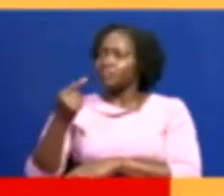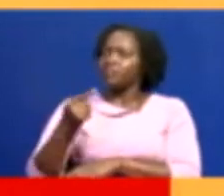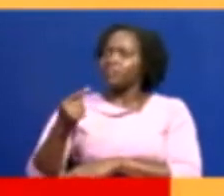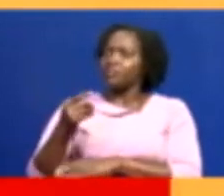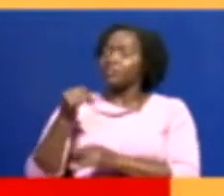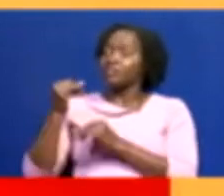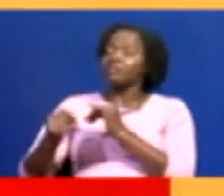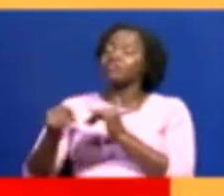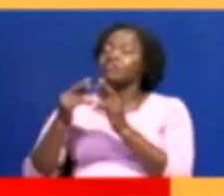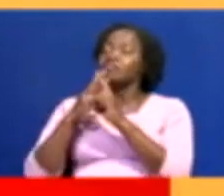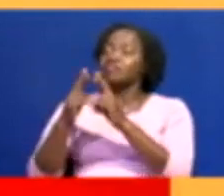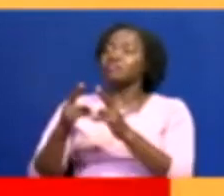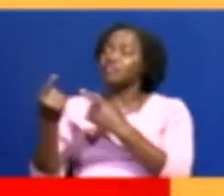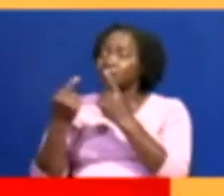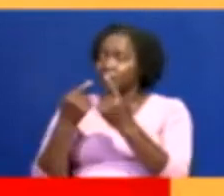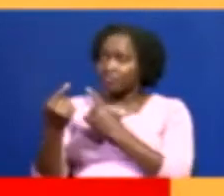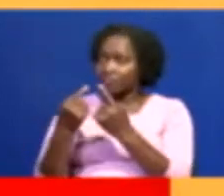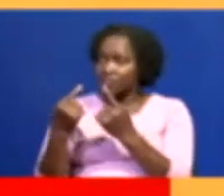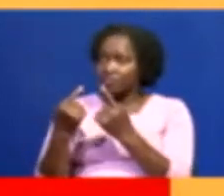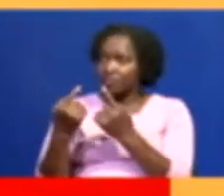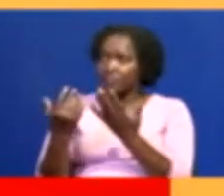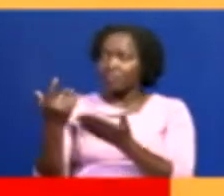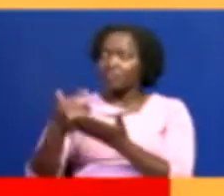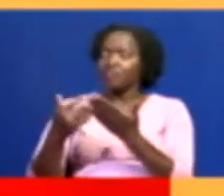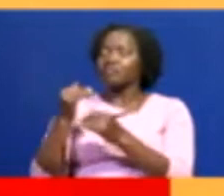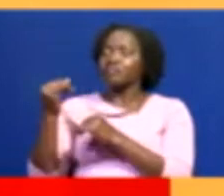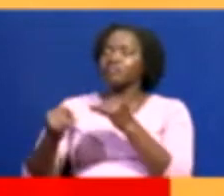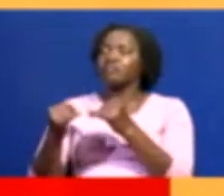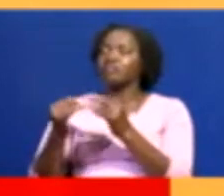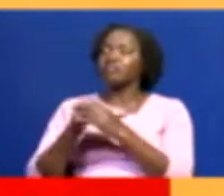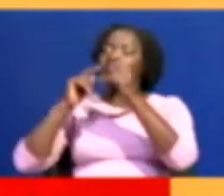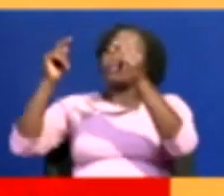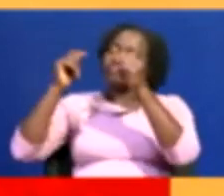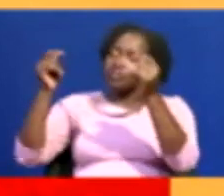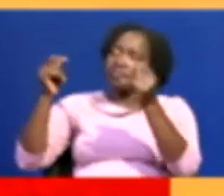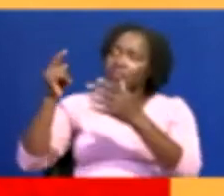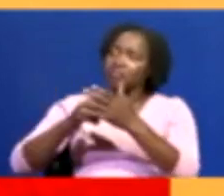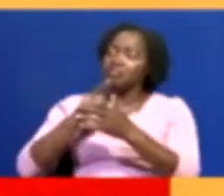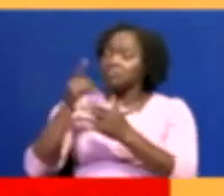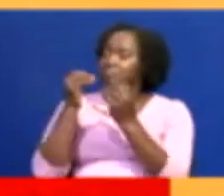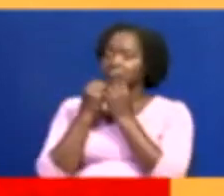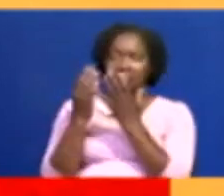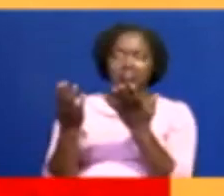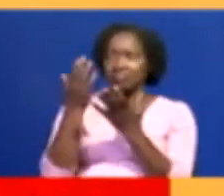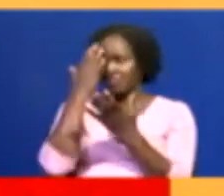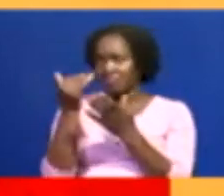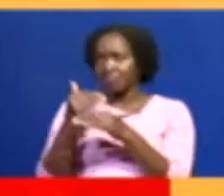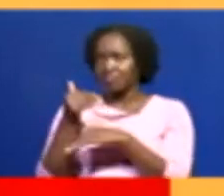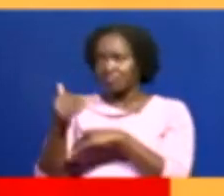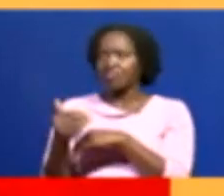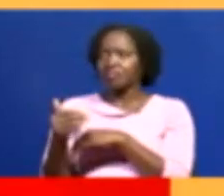end game of these talks. Now, what would be the end game of demonstrations is what I'm not very sure. Mm-hmm. Because after